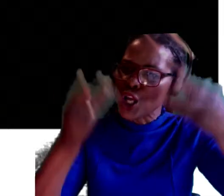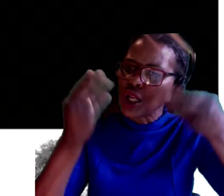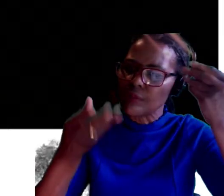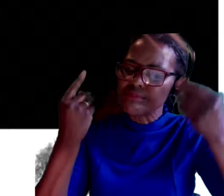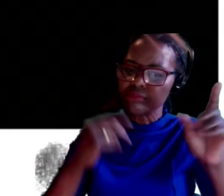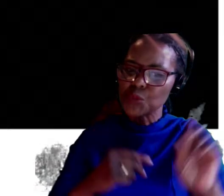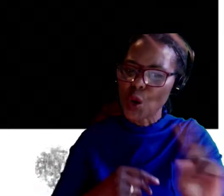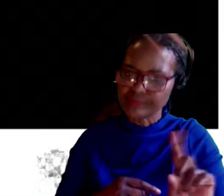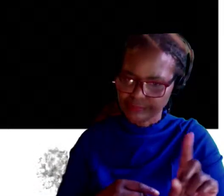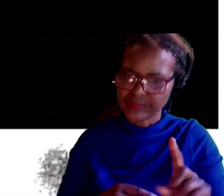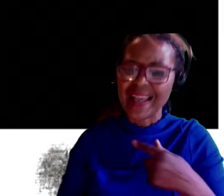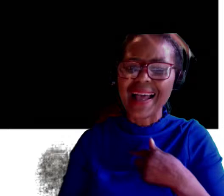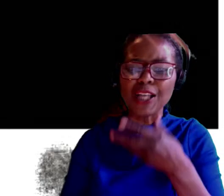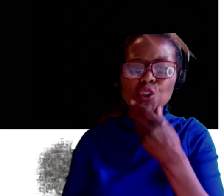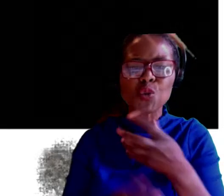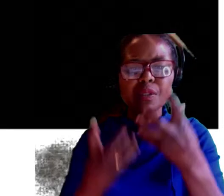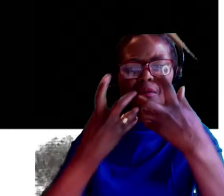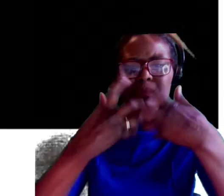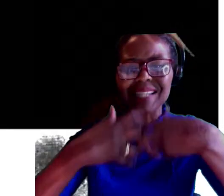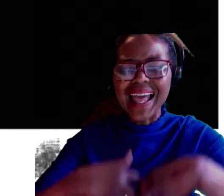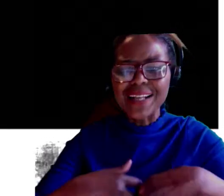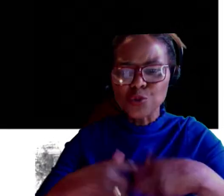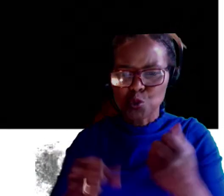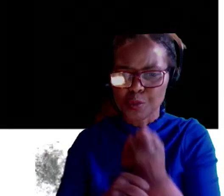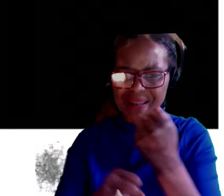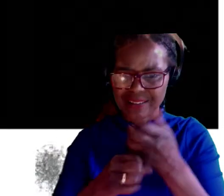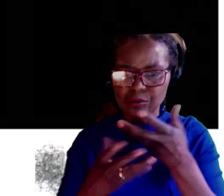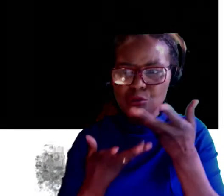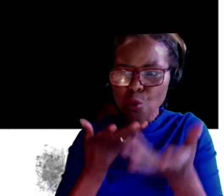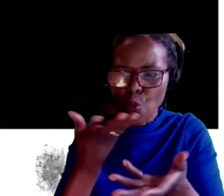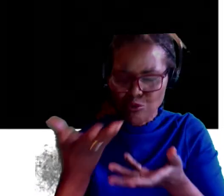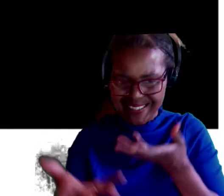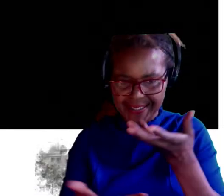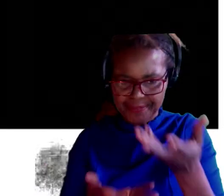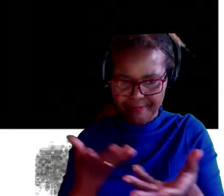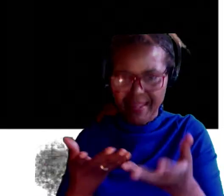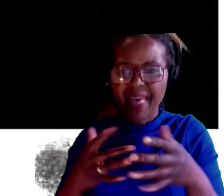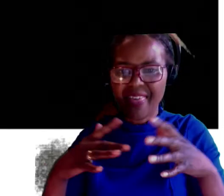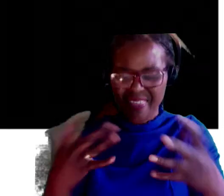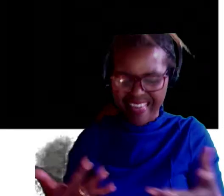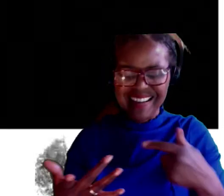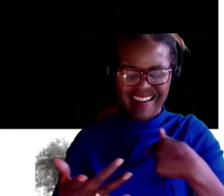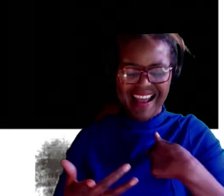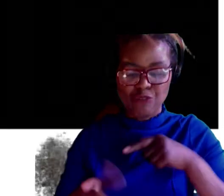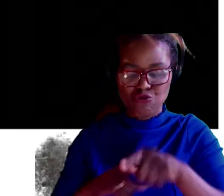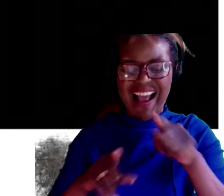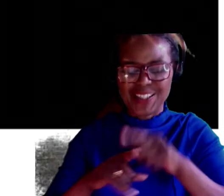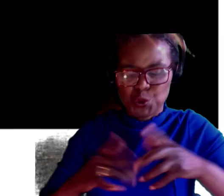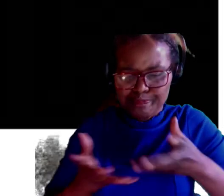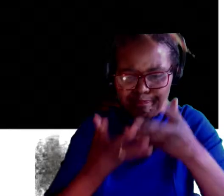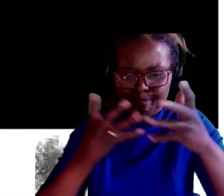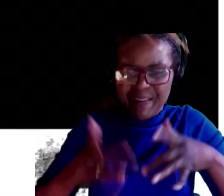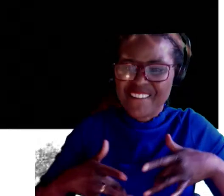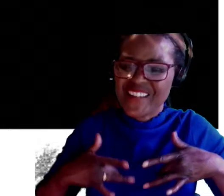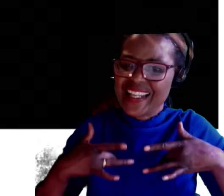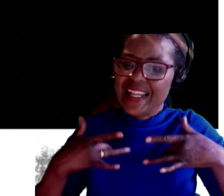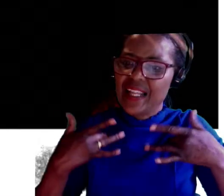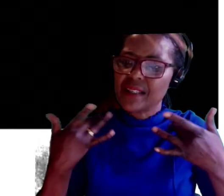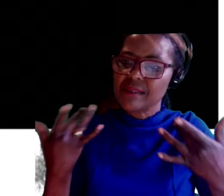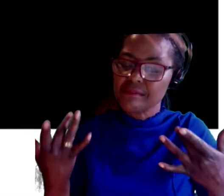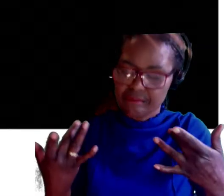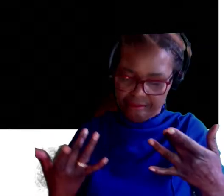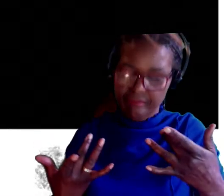type of tech to create the story in order to conjure a feeling. It's another play. It's called Some of the